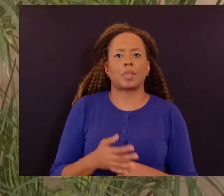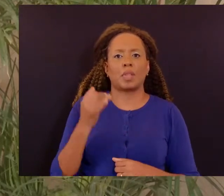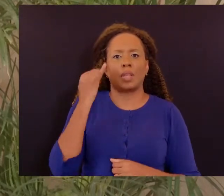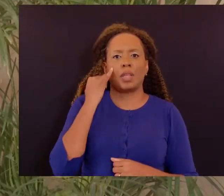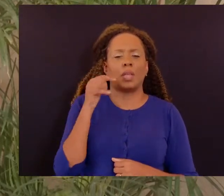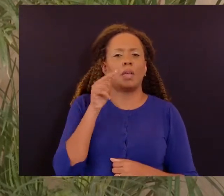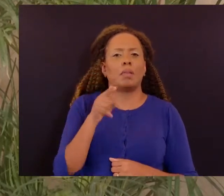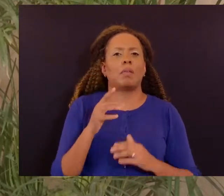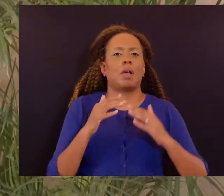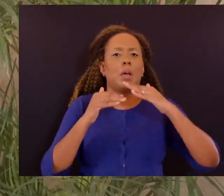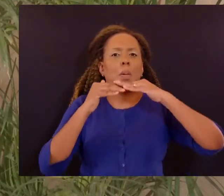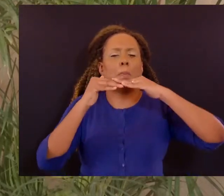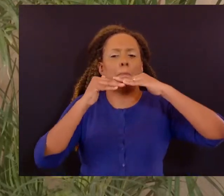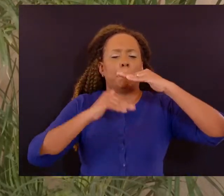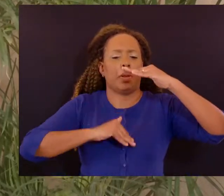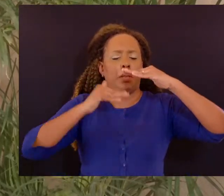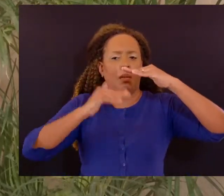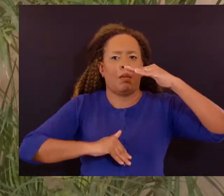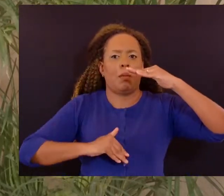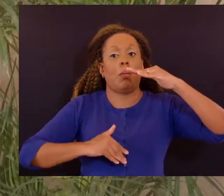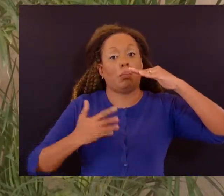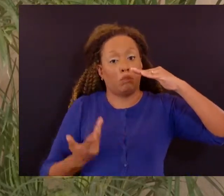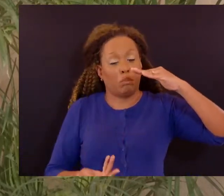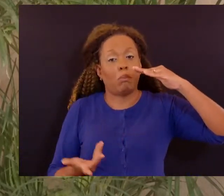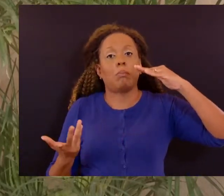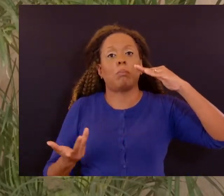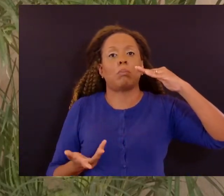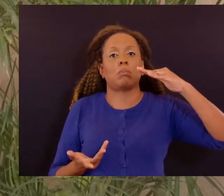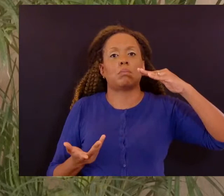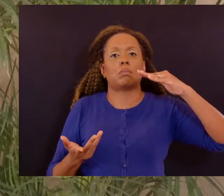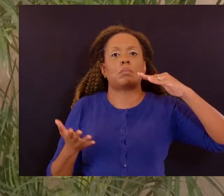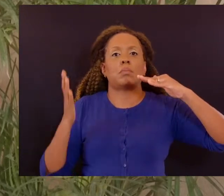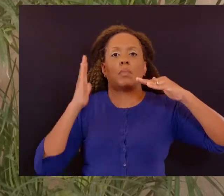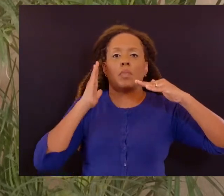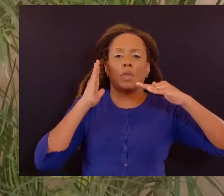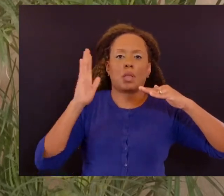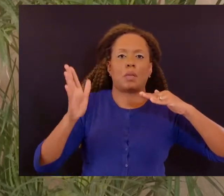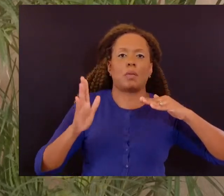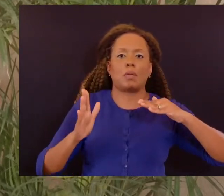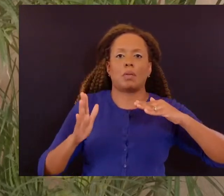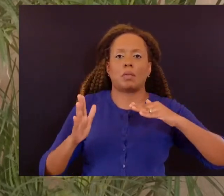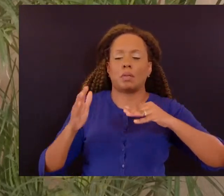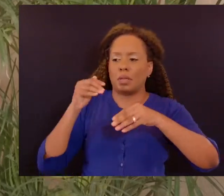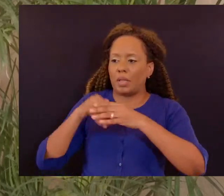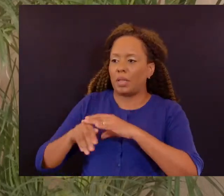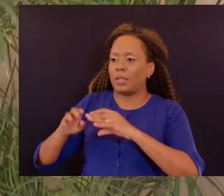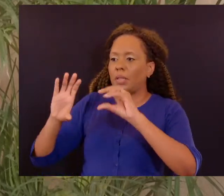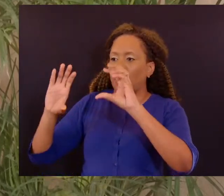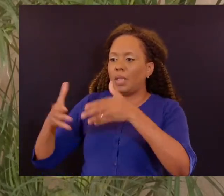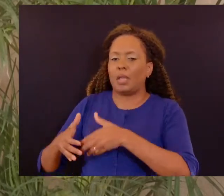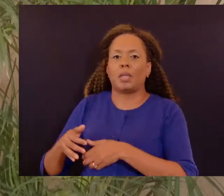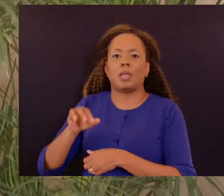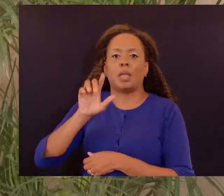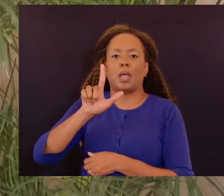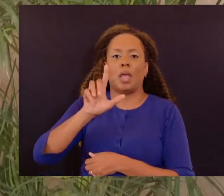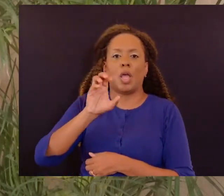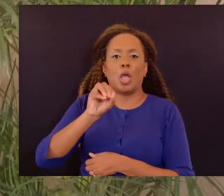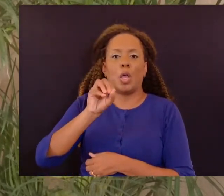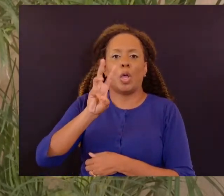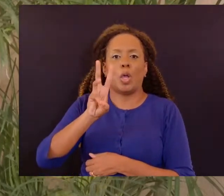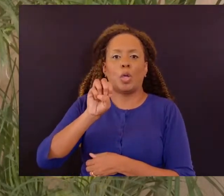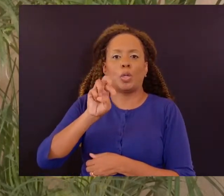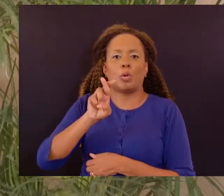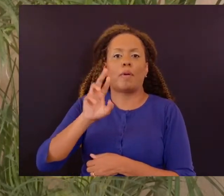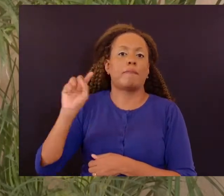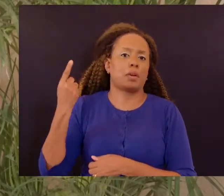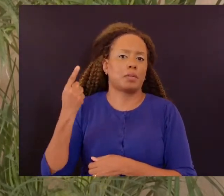a predetermined threshold, you are going to follow the Lower First program. All of the